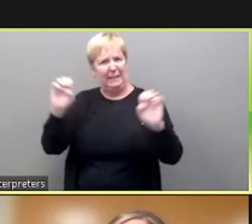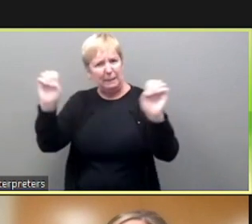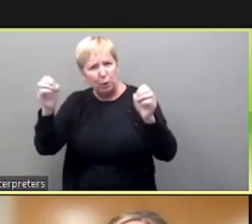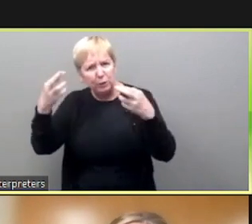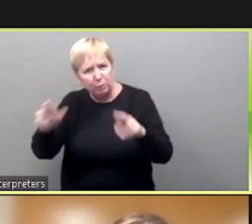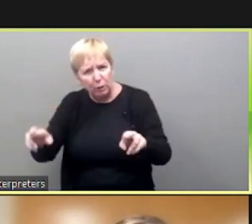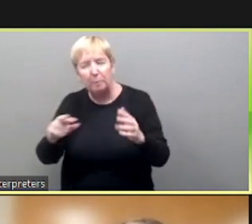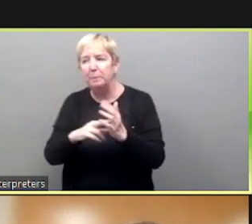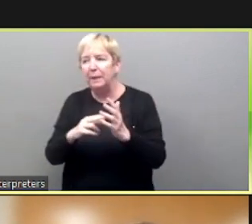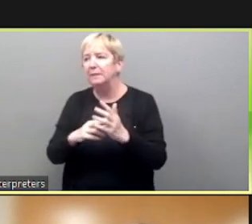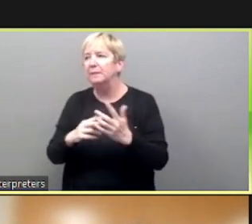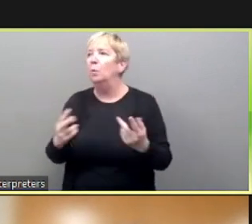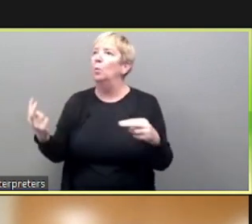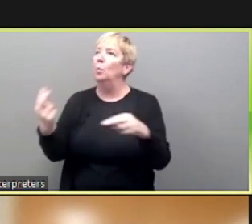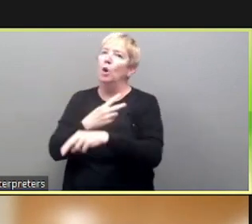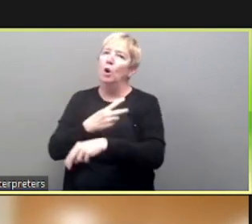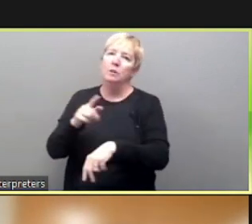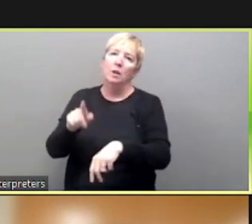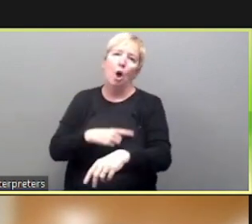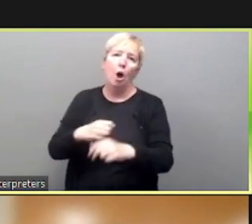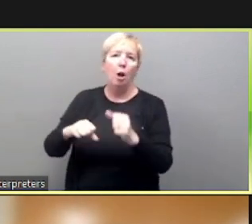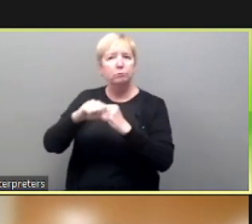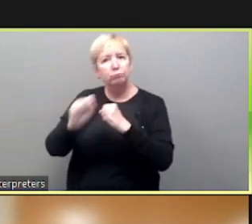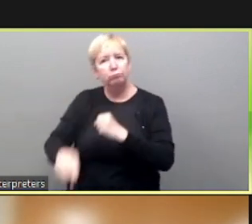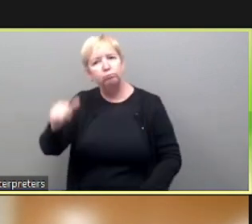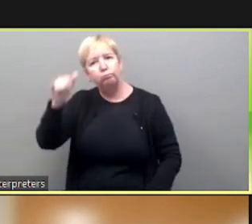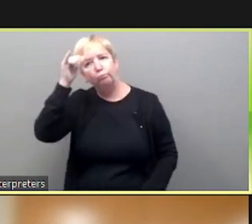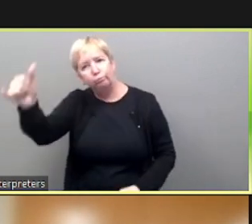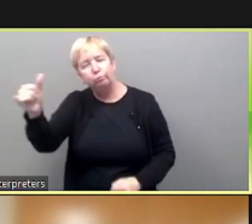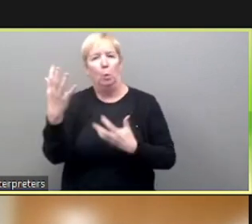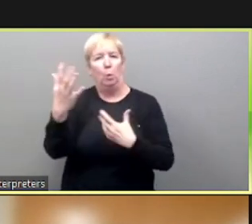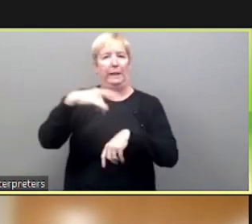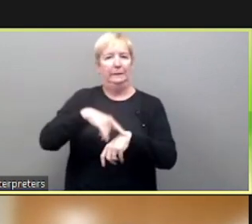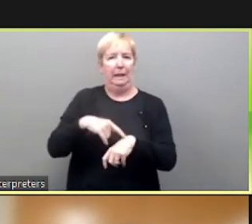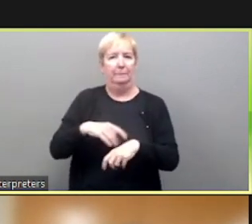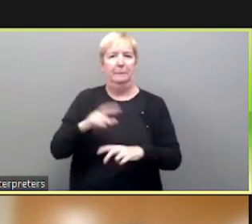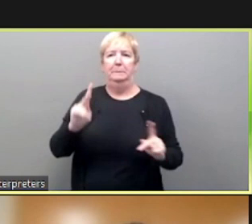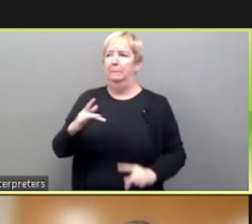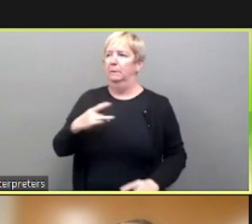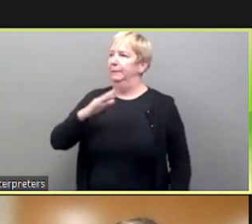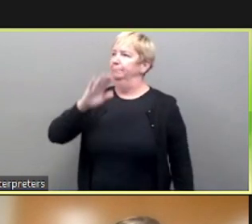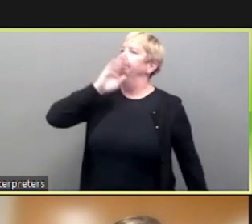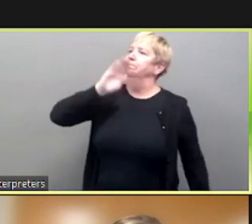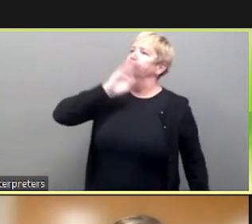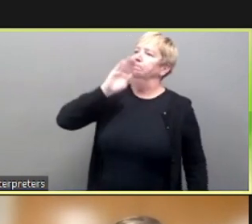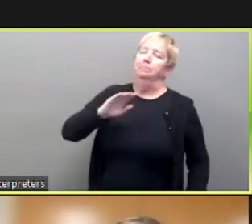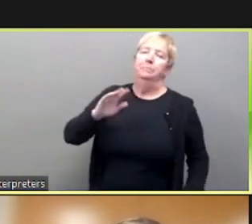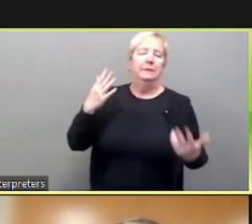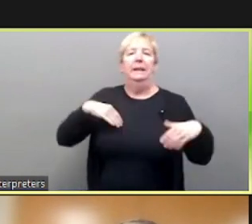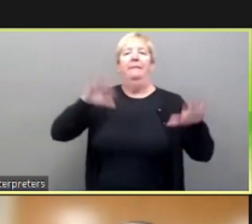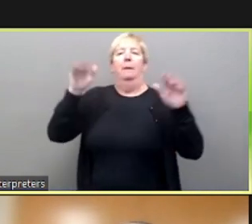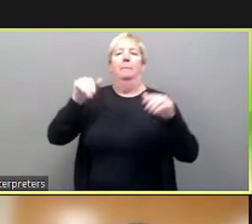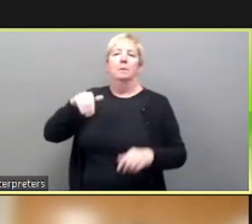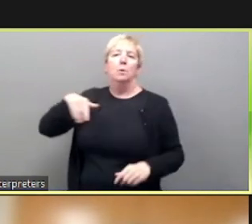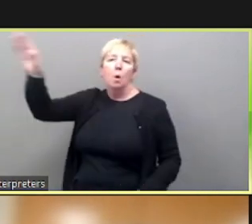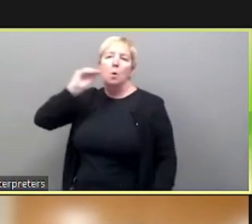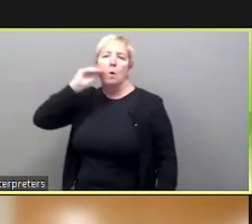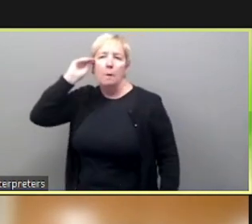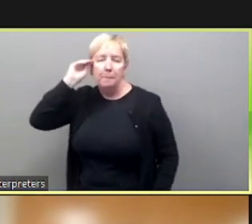extremely dissatisfying experience, and people leave without being seen. And we know when you leave without being seen,